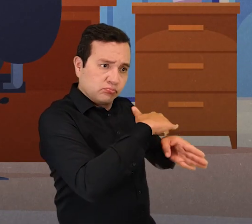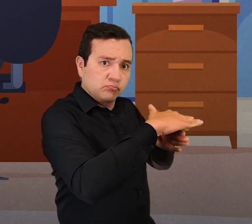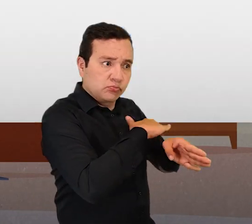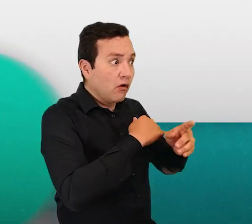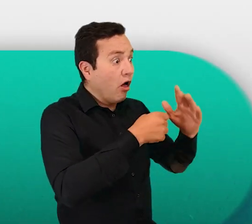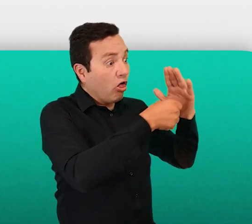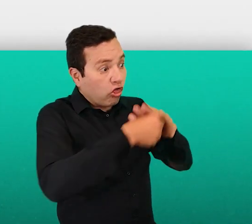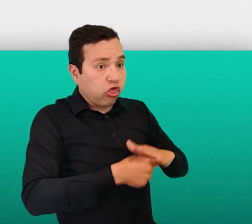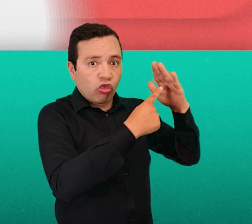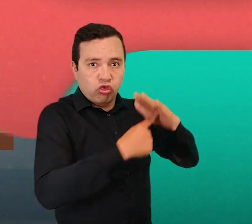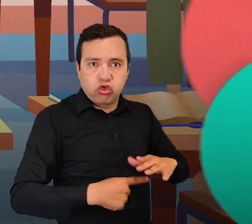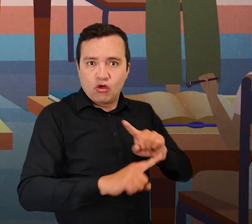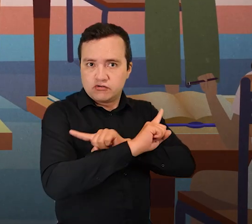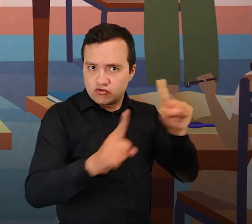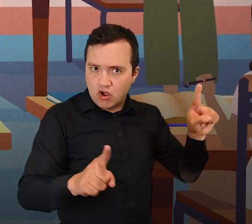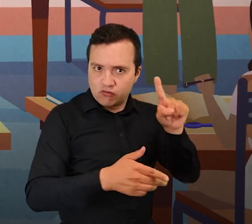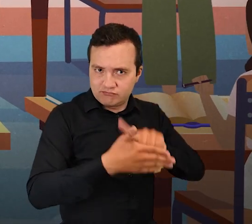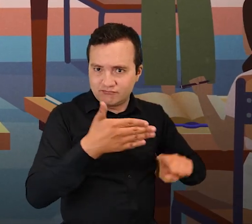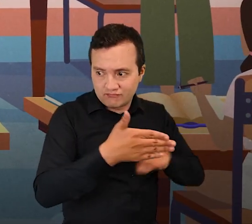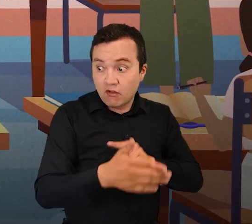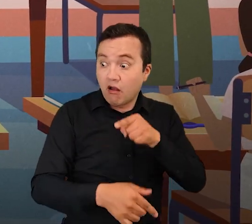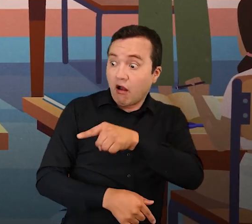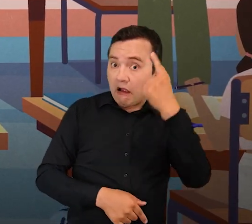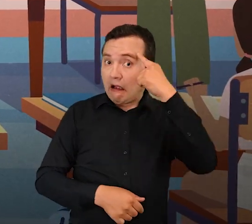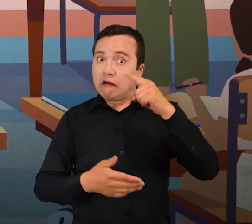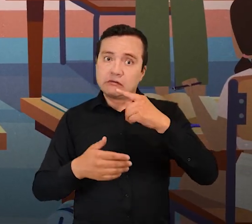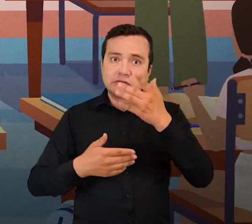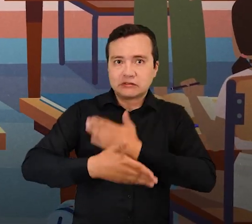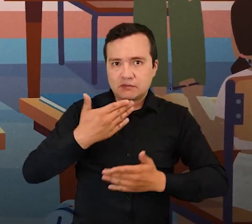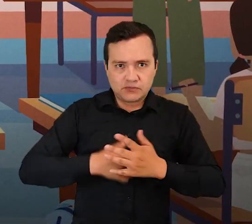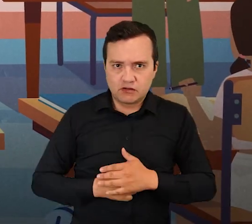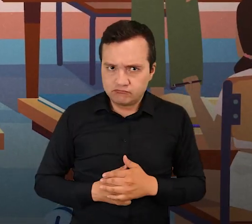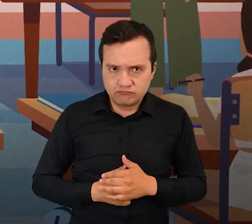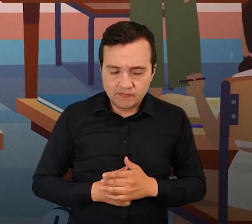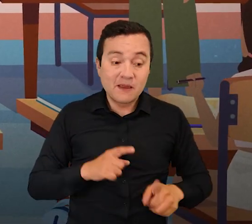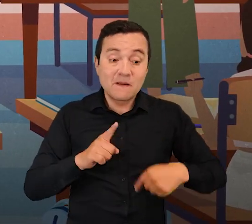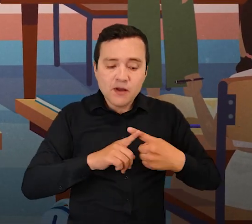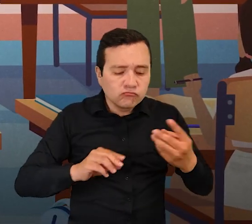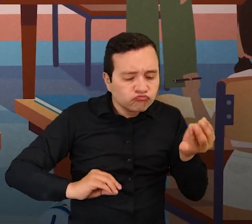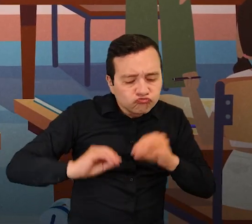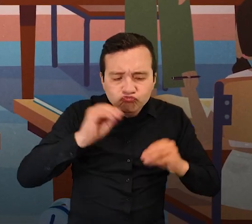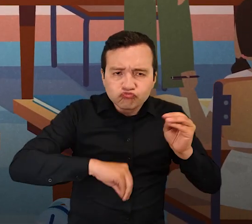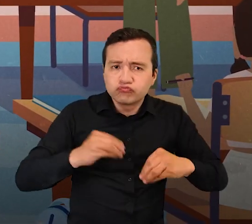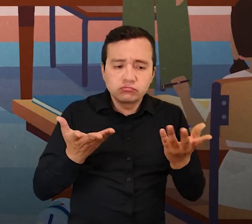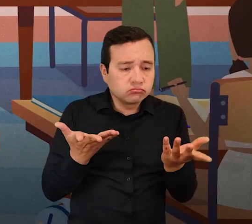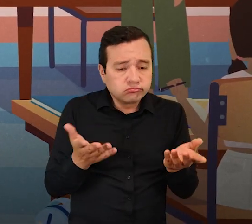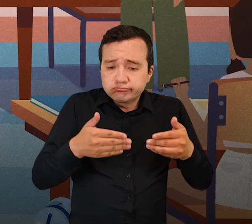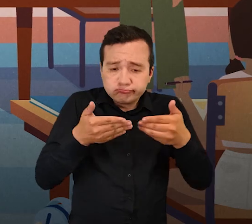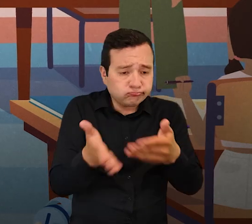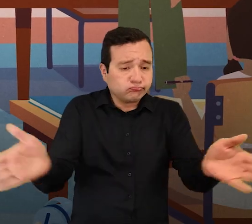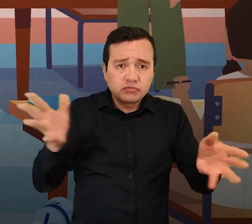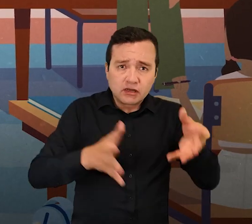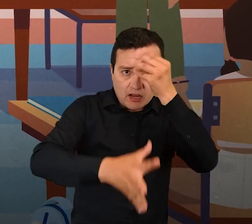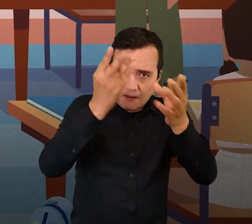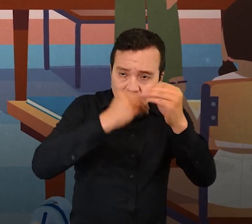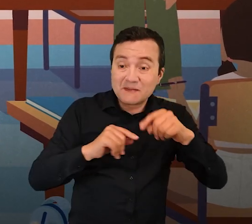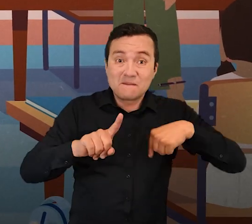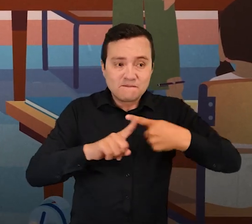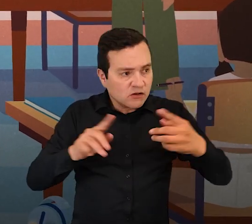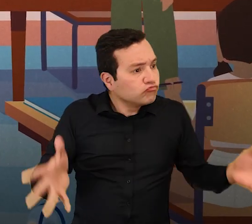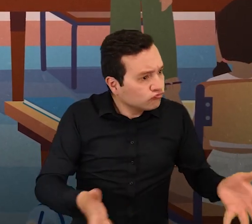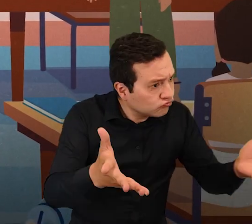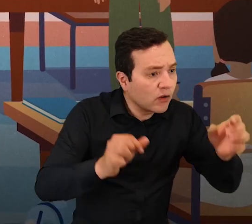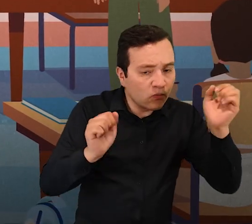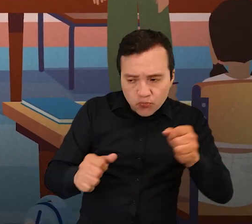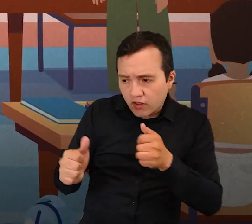the basis of disability. Develop a universal learning design. Provide reasonable accommodations and personalized support